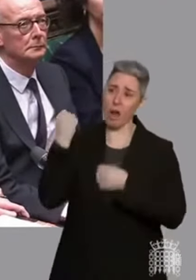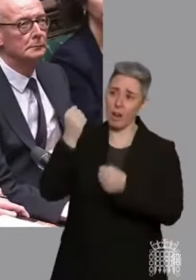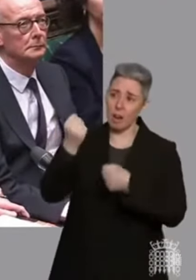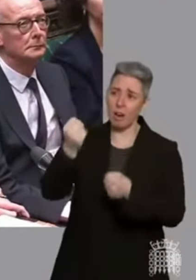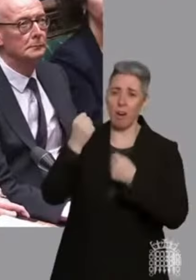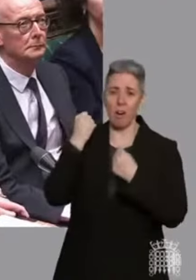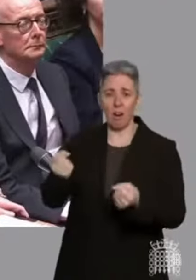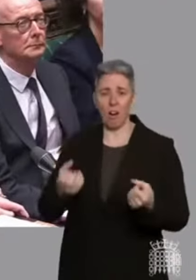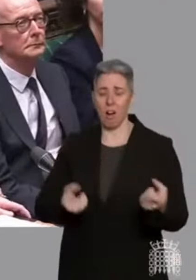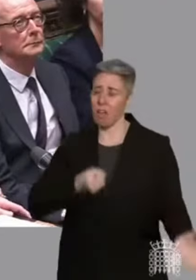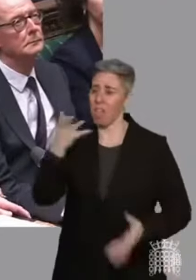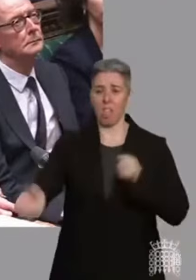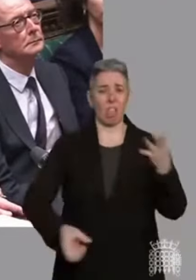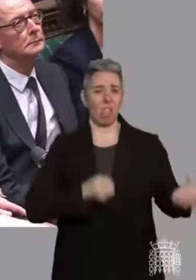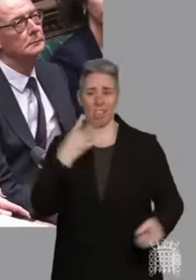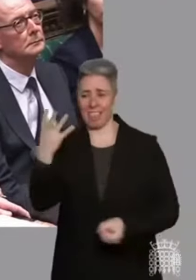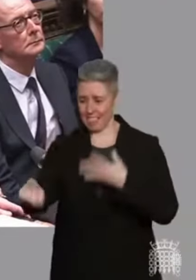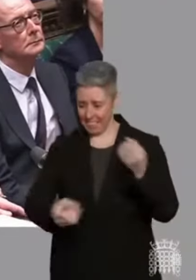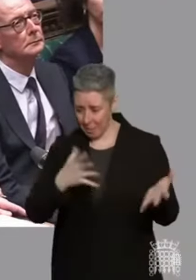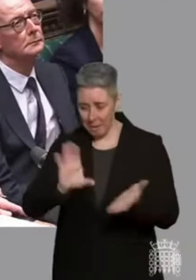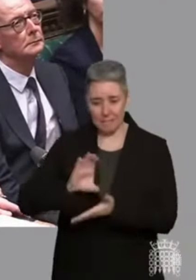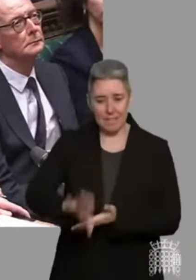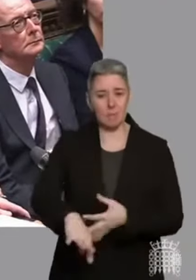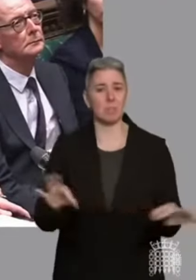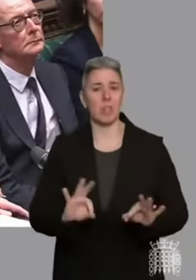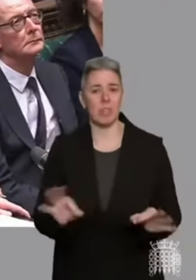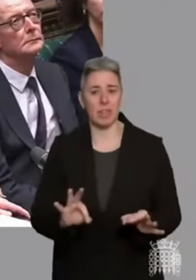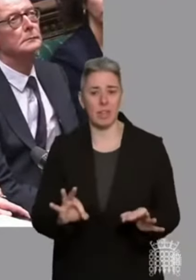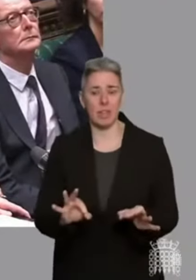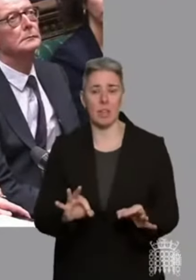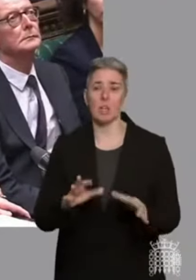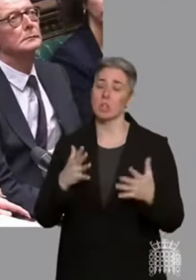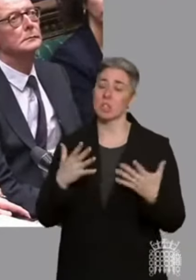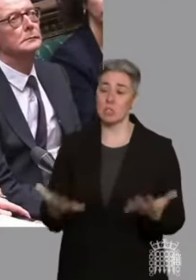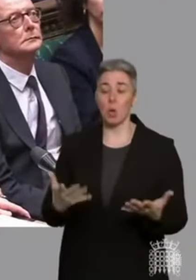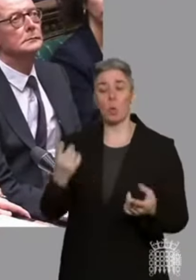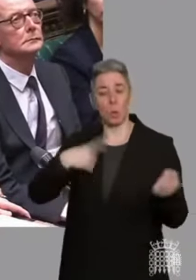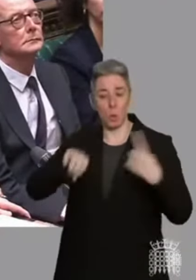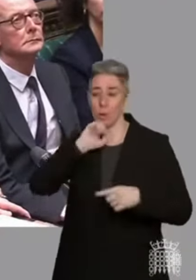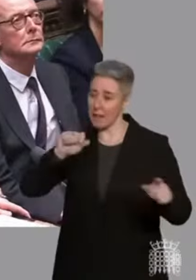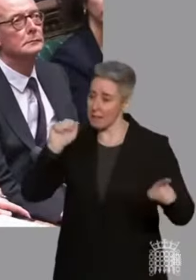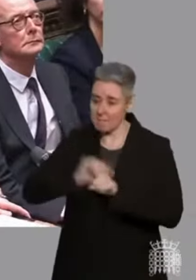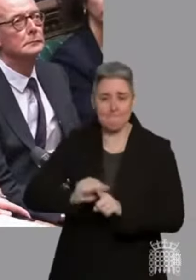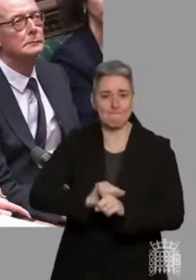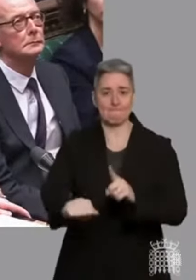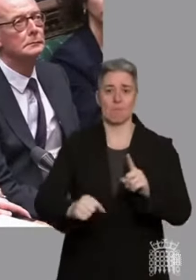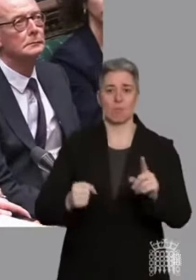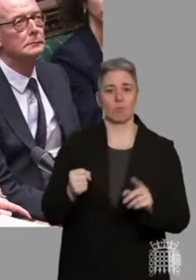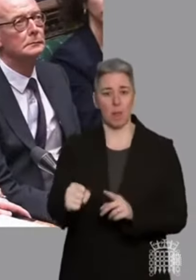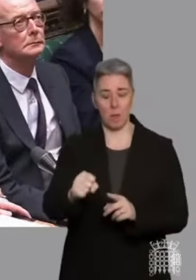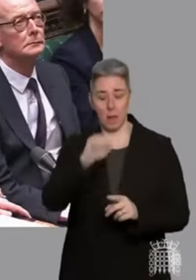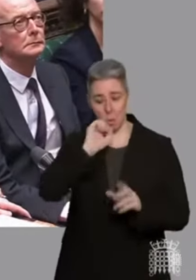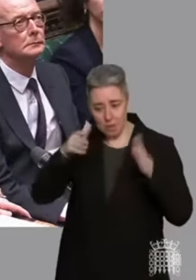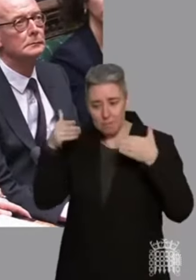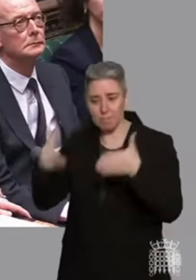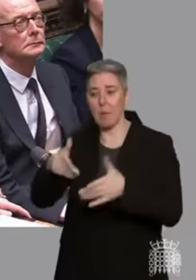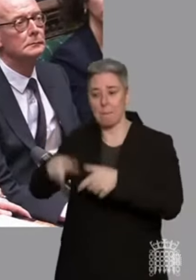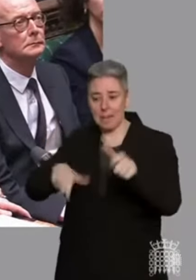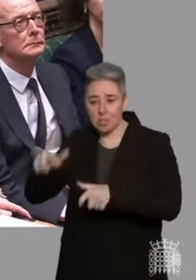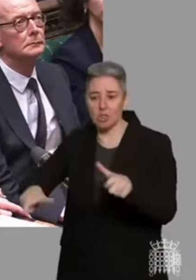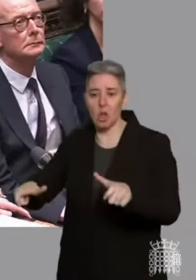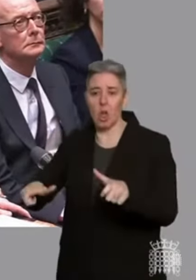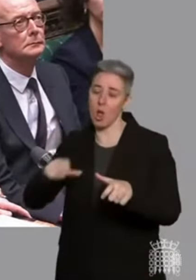focus relentlessly on passengers and to clamp down on delays and cancellations. And I'm pleased, Mr. Speaker, that Northern have announced the